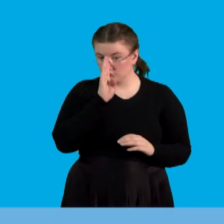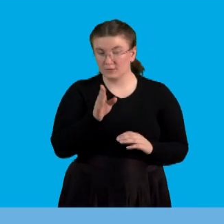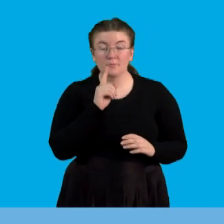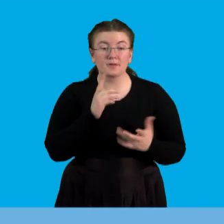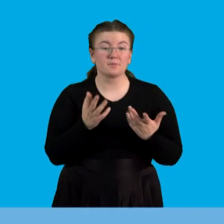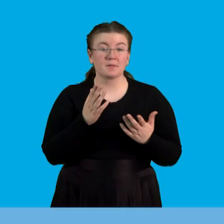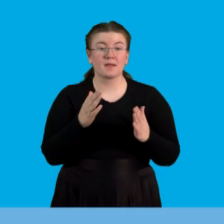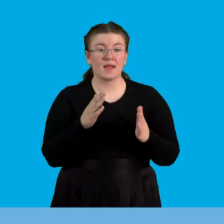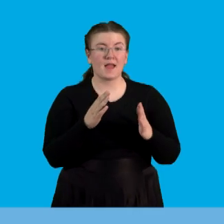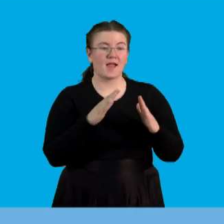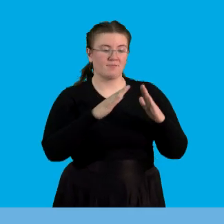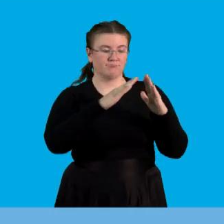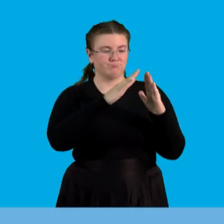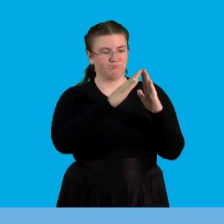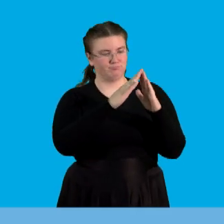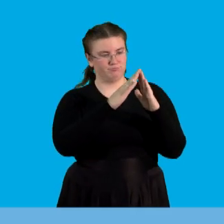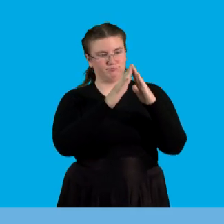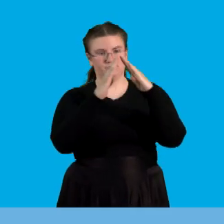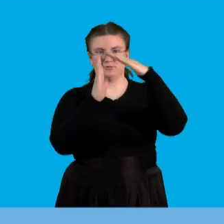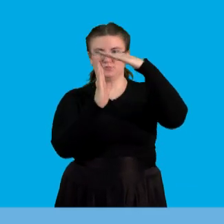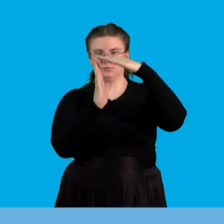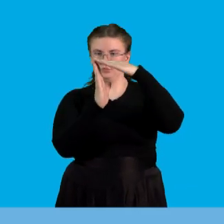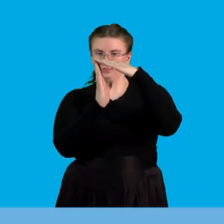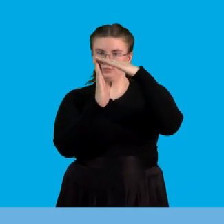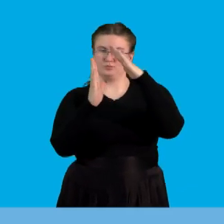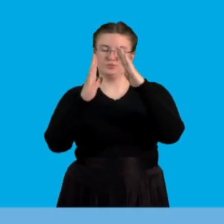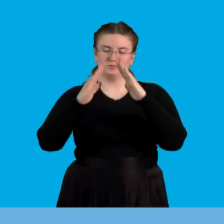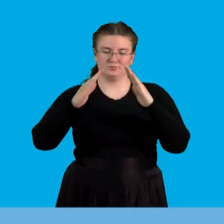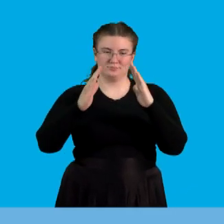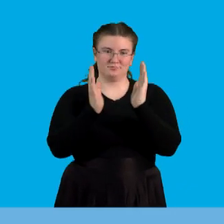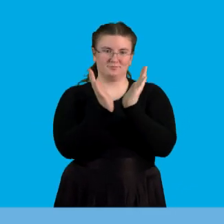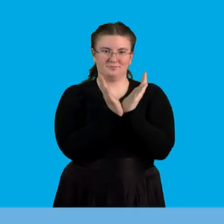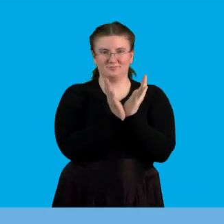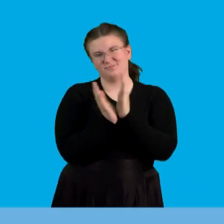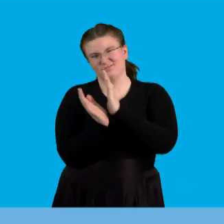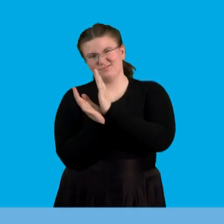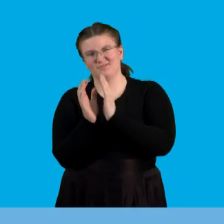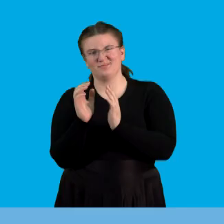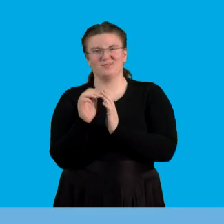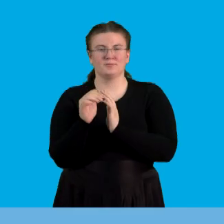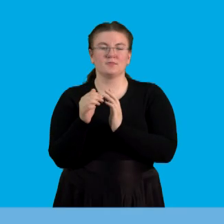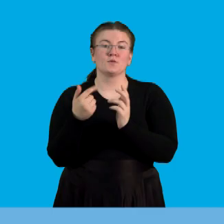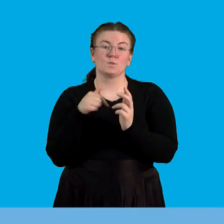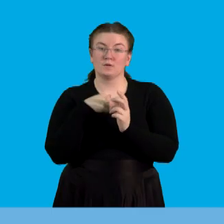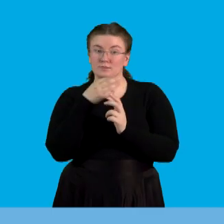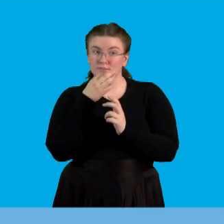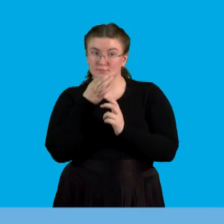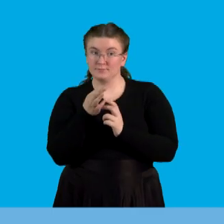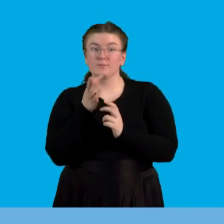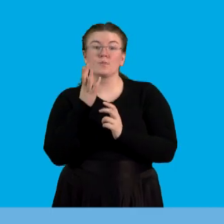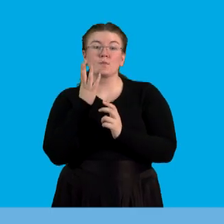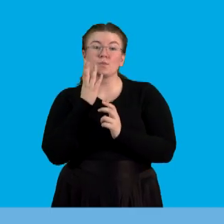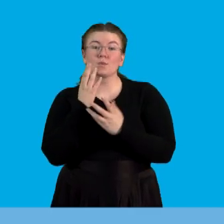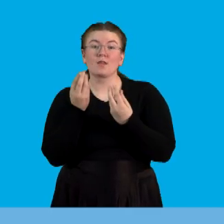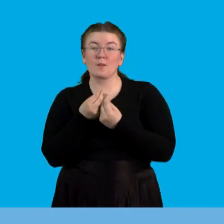the direction, it is also going to change. So we're saying that the more dense the medium, the slower the light moves. We